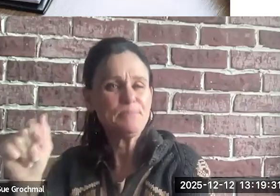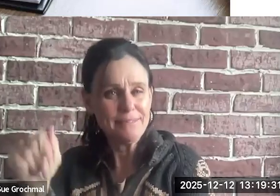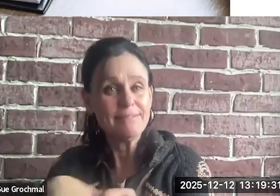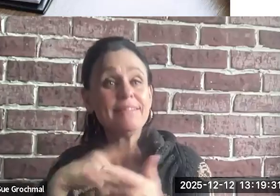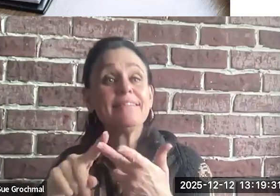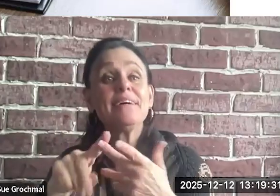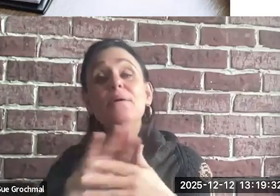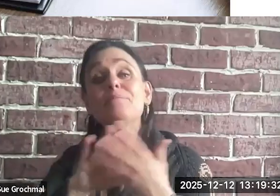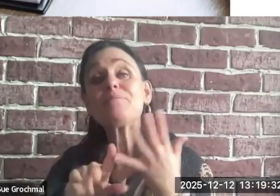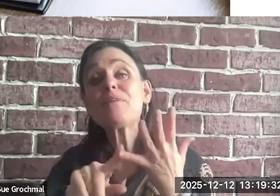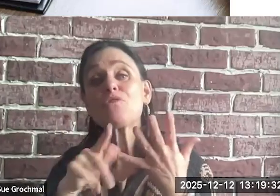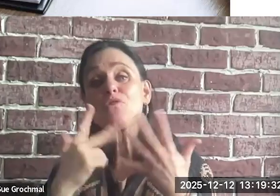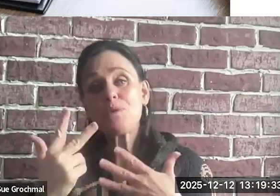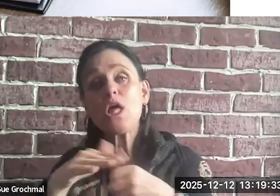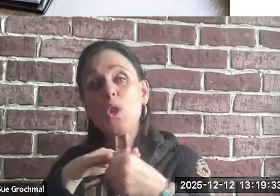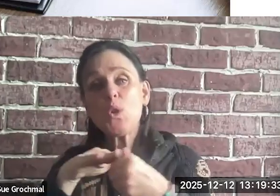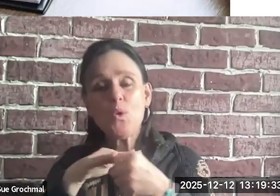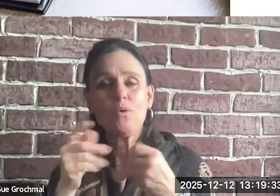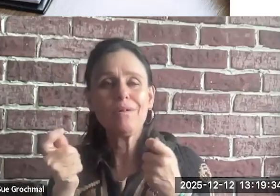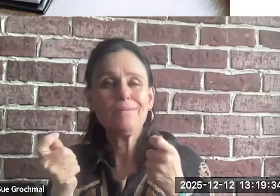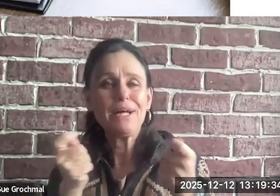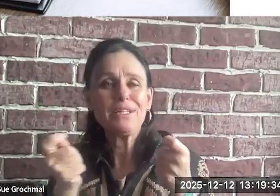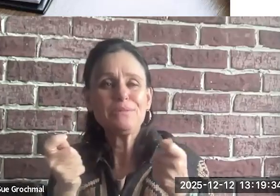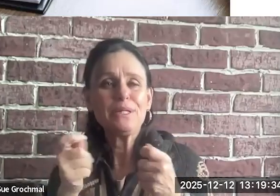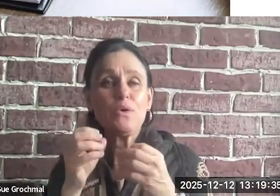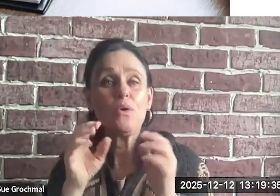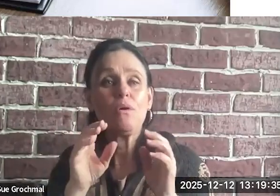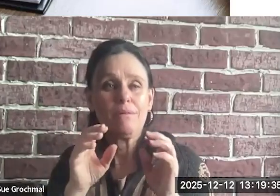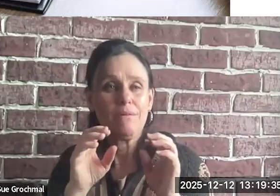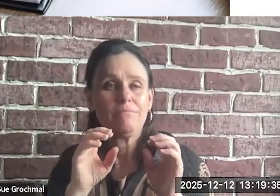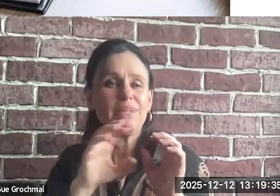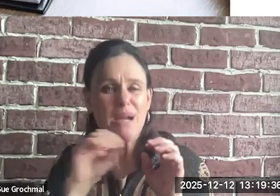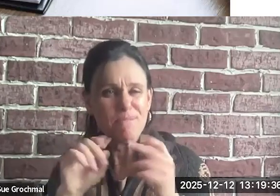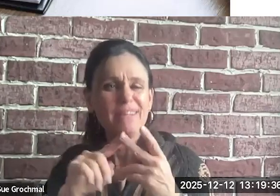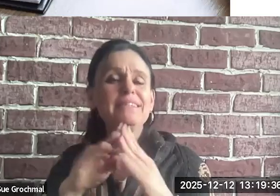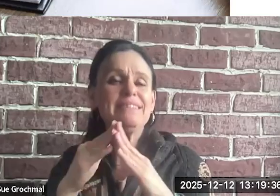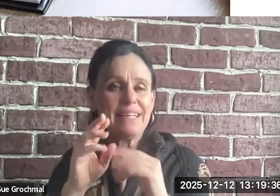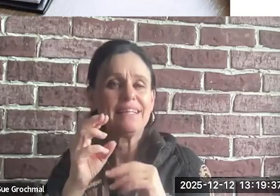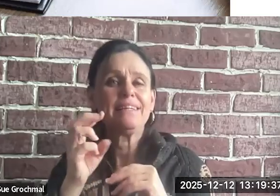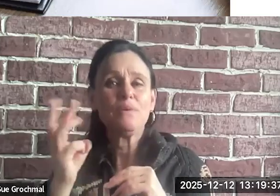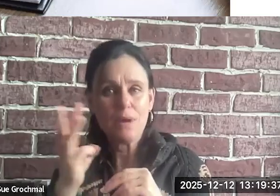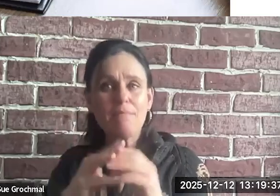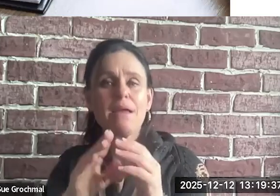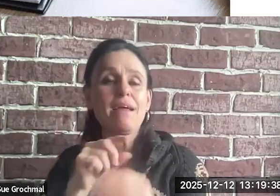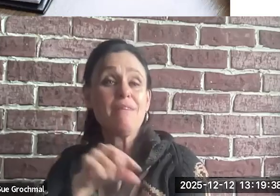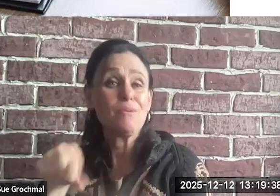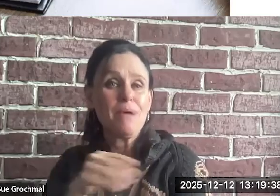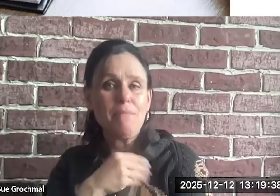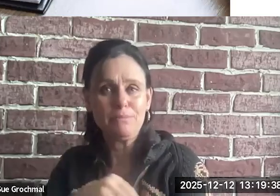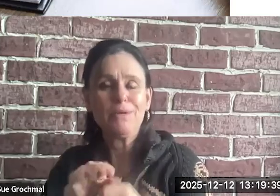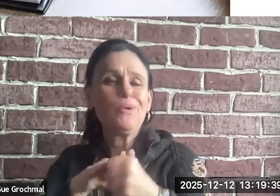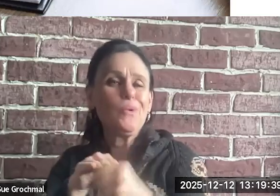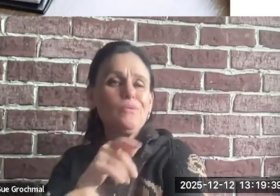then 3 local emergency management organizations: the City of Winnipeg, the Government of Manitoba, and the local Canadian Red